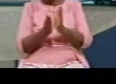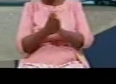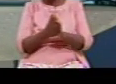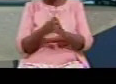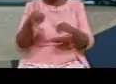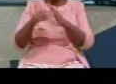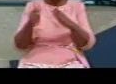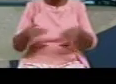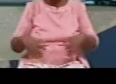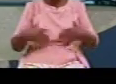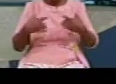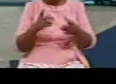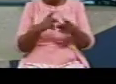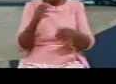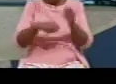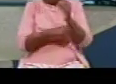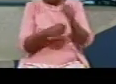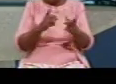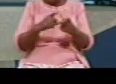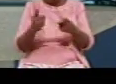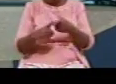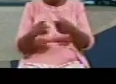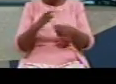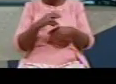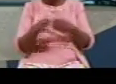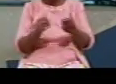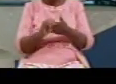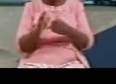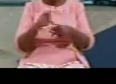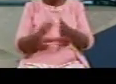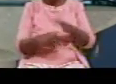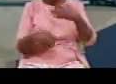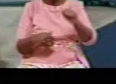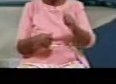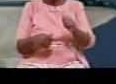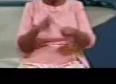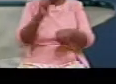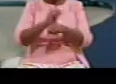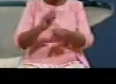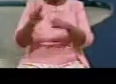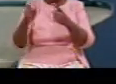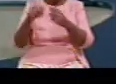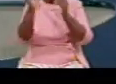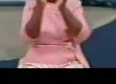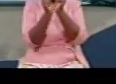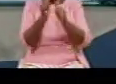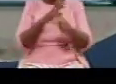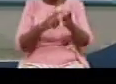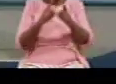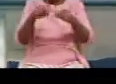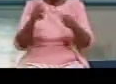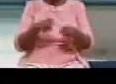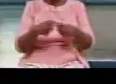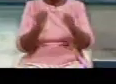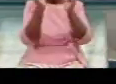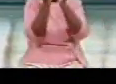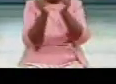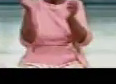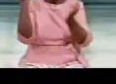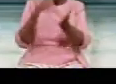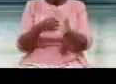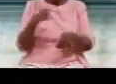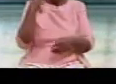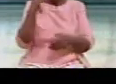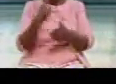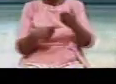to captivity. And Judah, 2 tribes went to captivity. And they were in captivity again. Look at what it does.